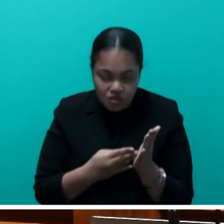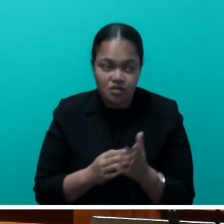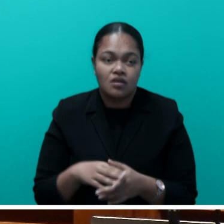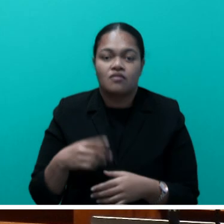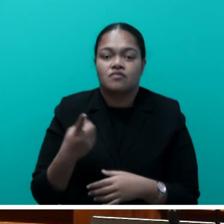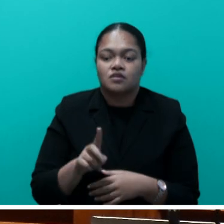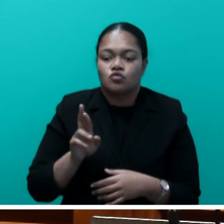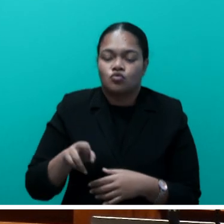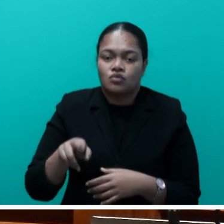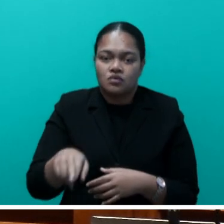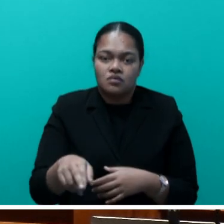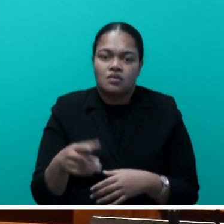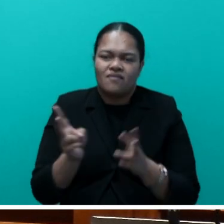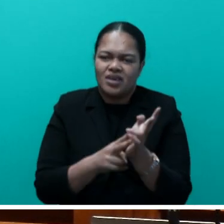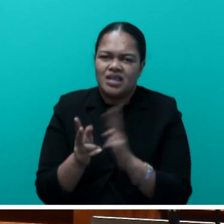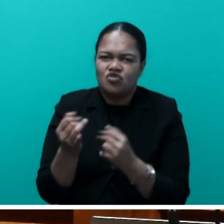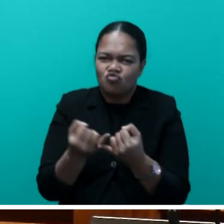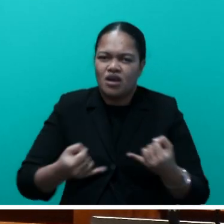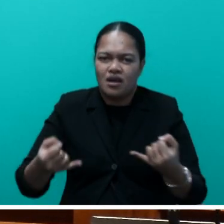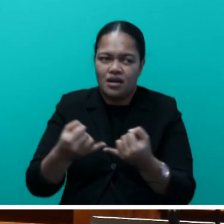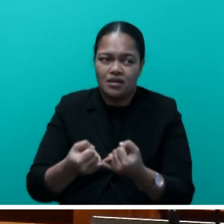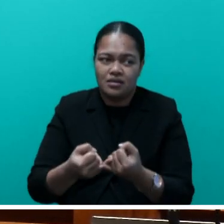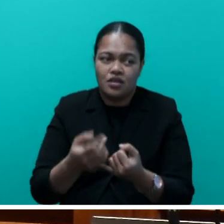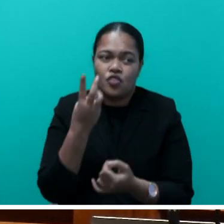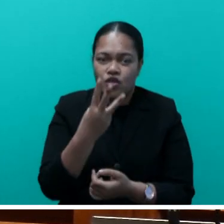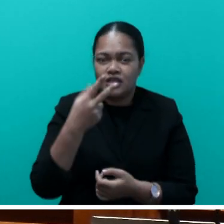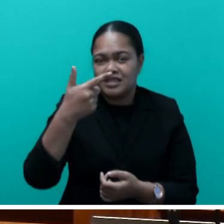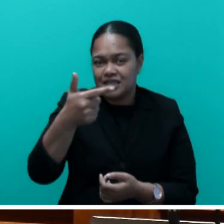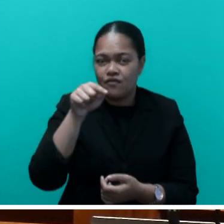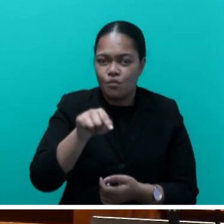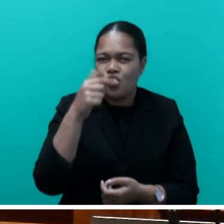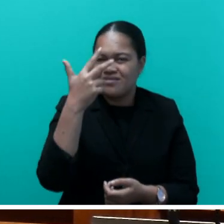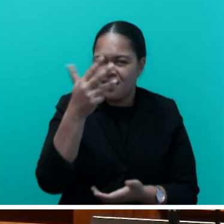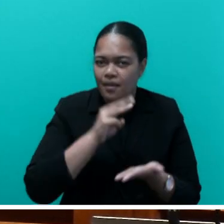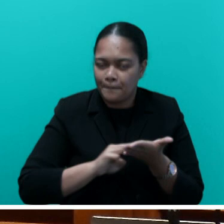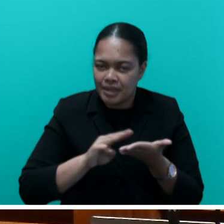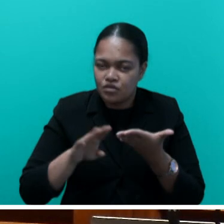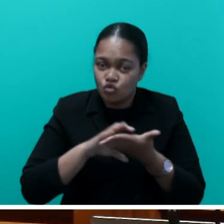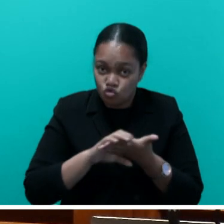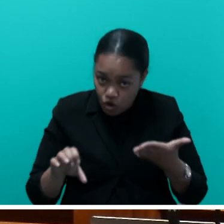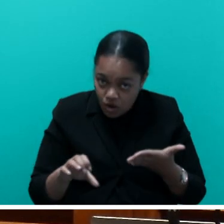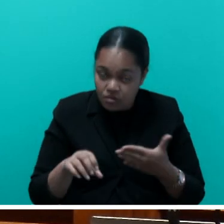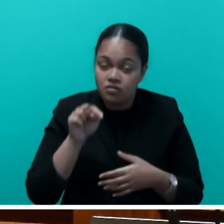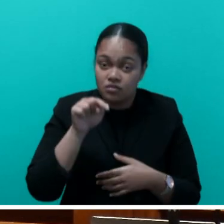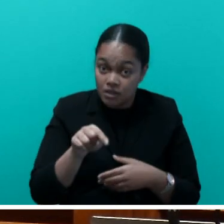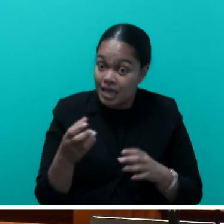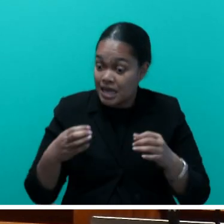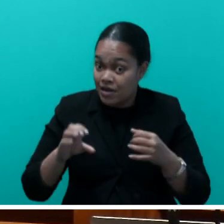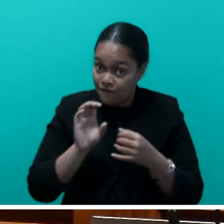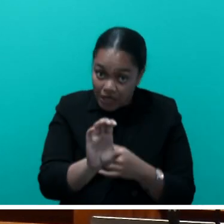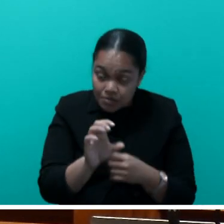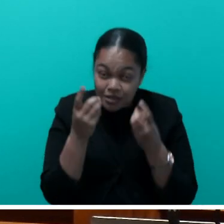Disaster Management is now allocated a budget of $37.9 million. This substantial investment